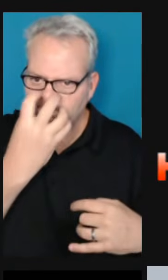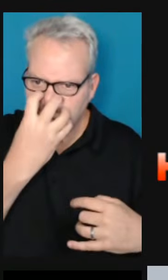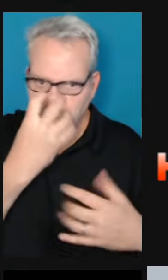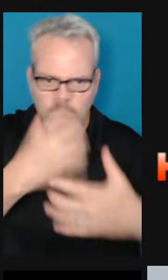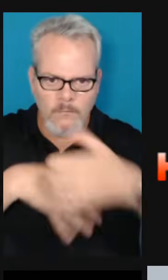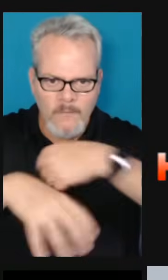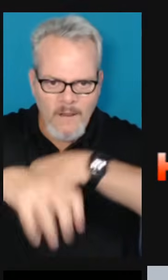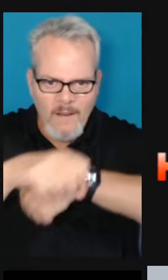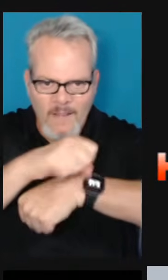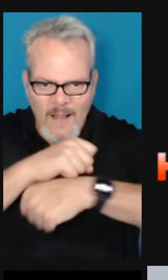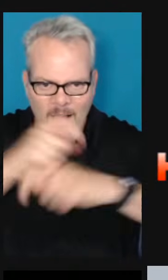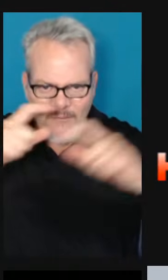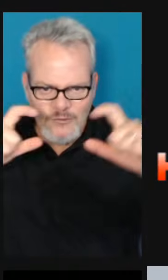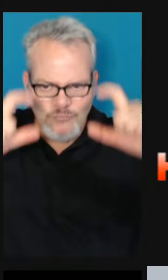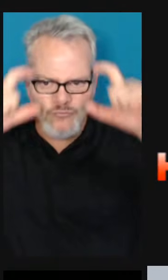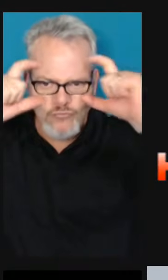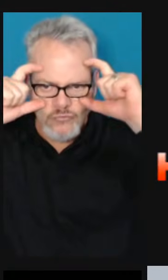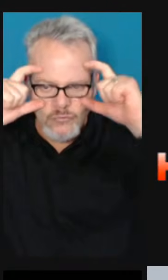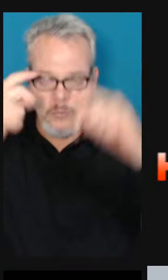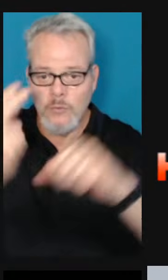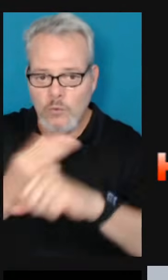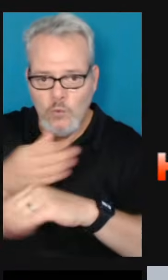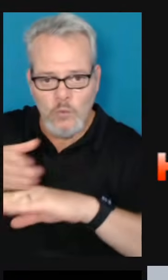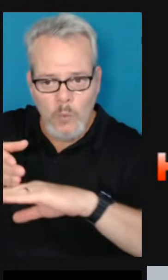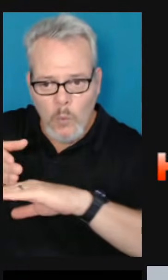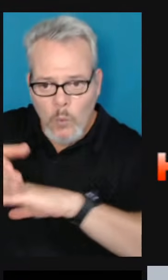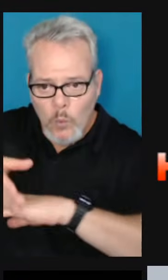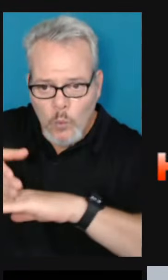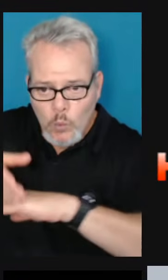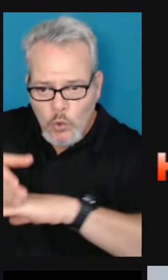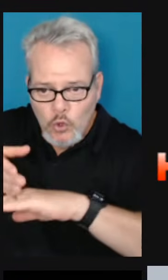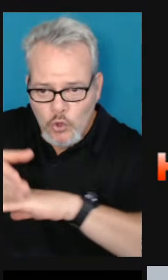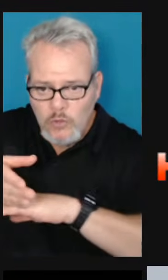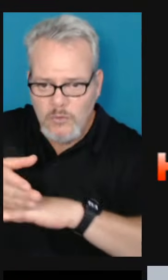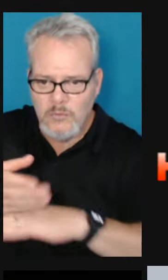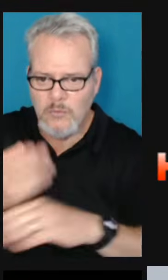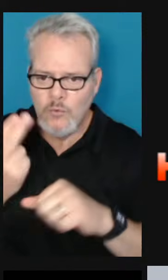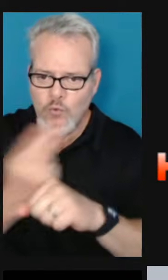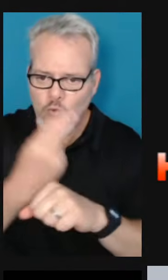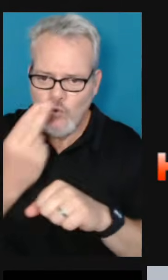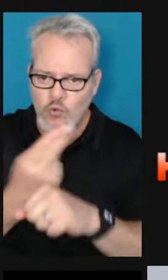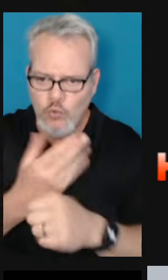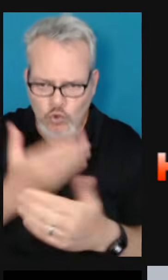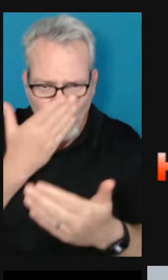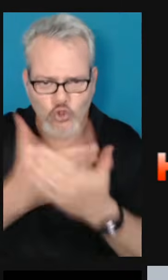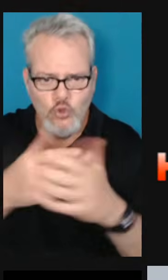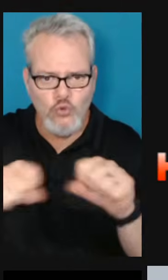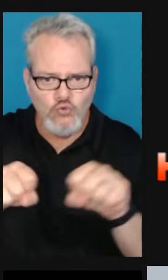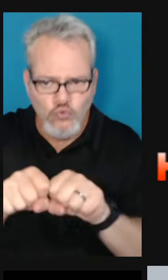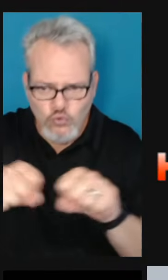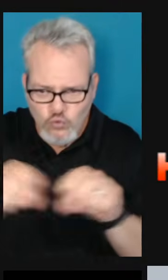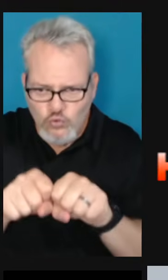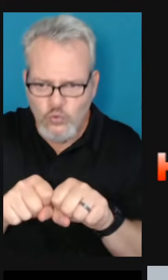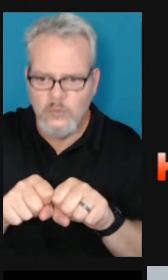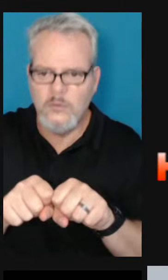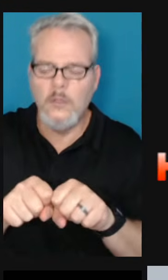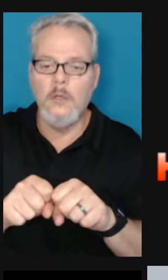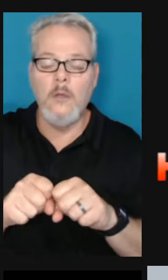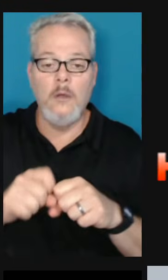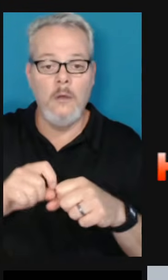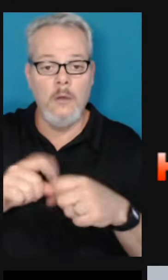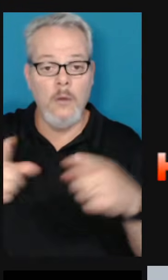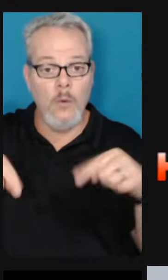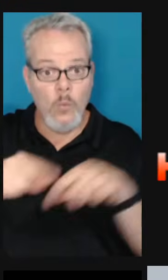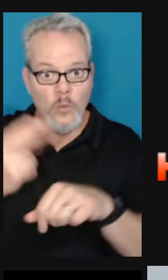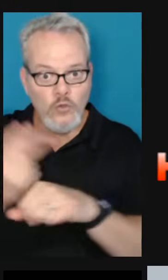mats, plywood sheets, plywood footwear to prevent slippage and impact, prevent you falling through your roof also. When using shovels, rakes,